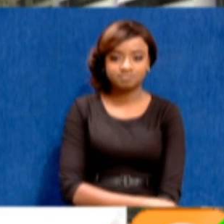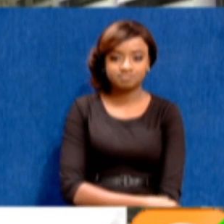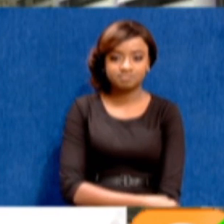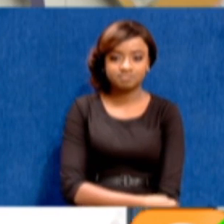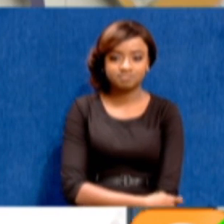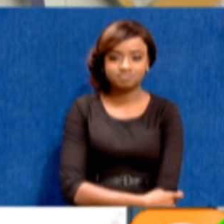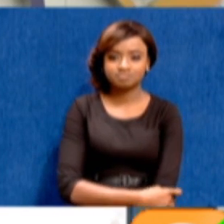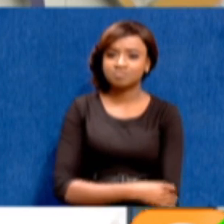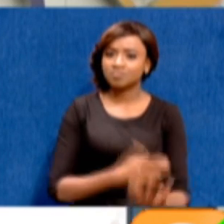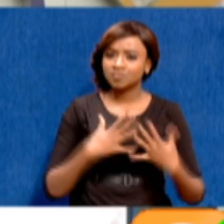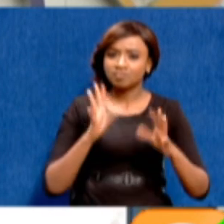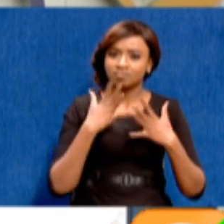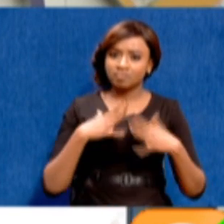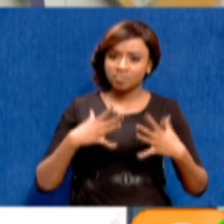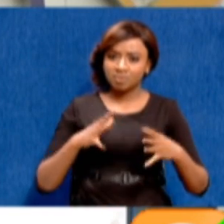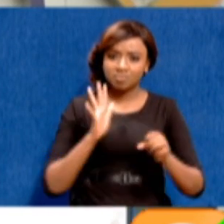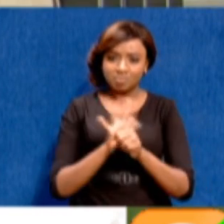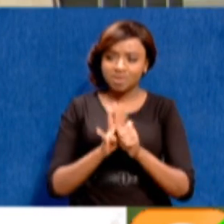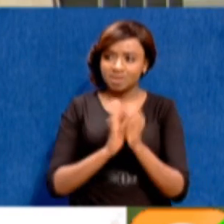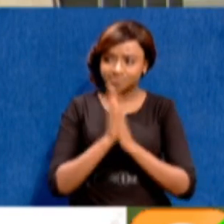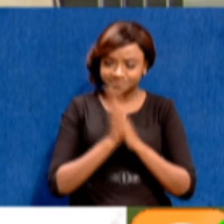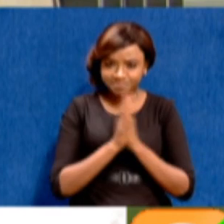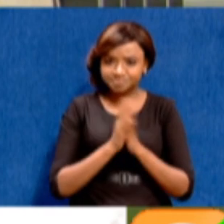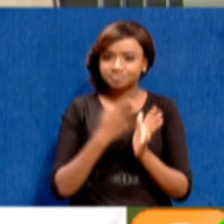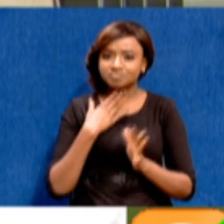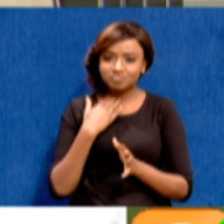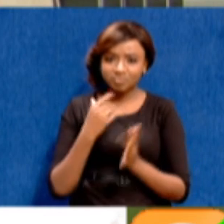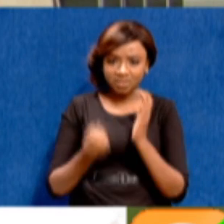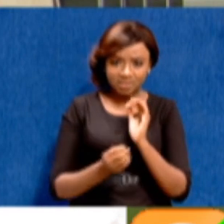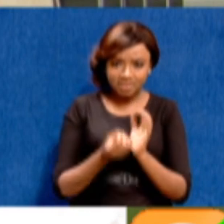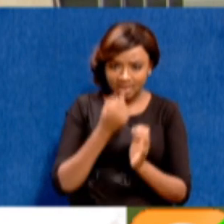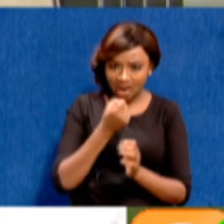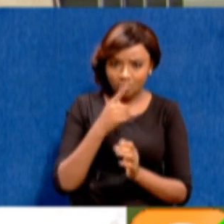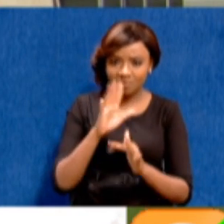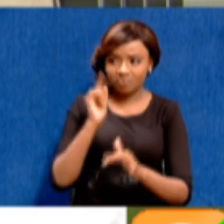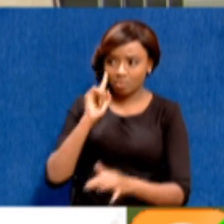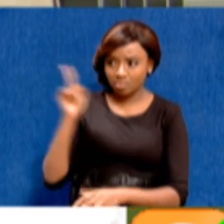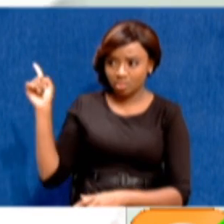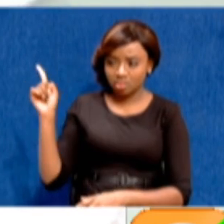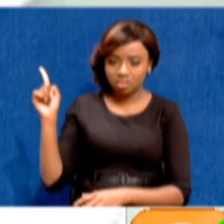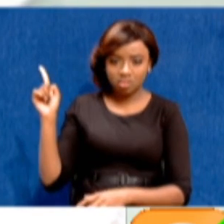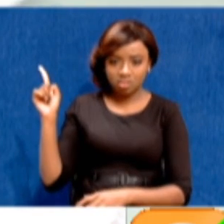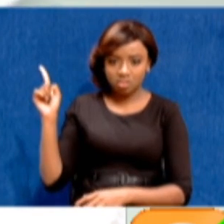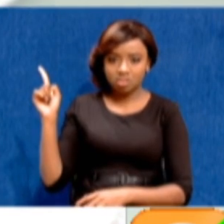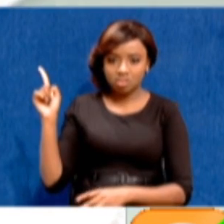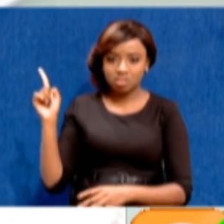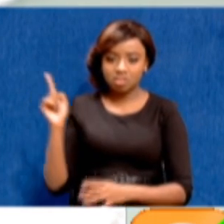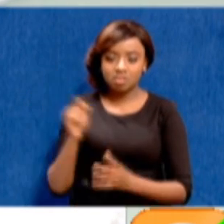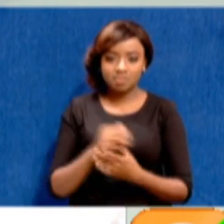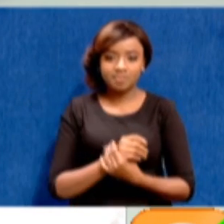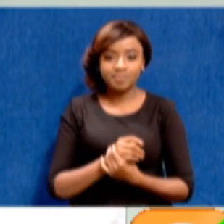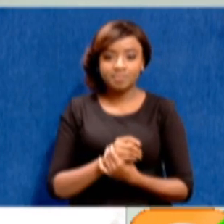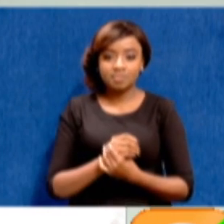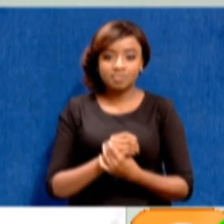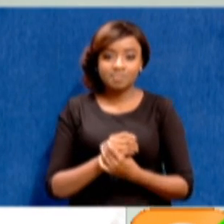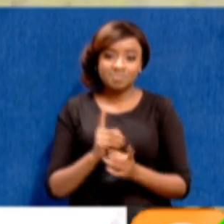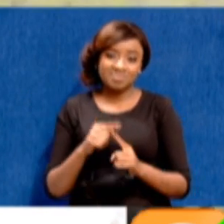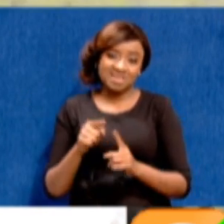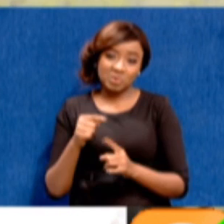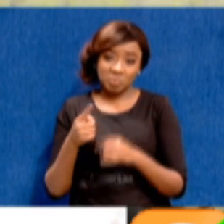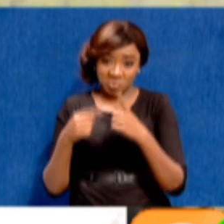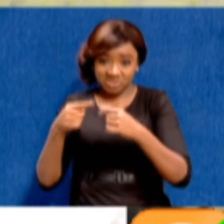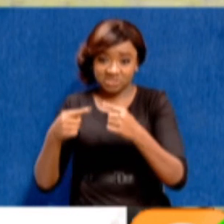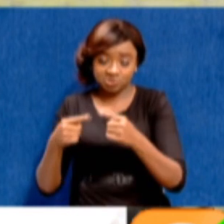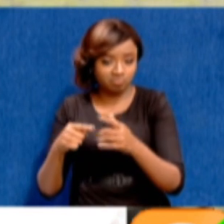The highly anticipated vaccine for COVID-19 developed by UK drug maker AstraZeneca was put on